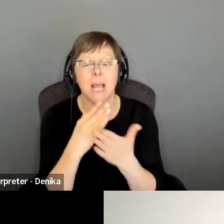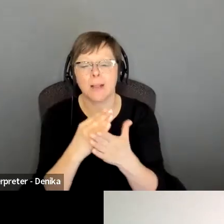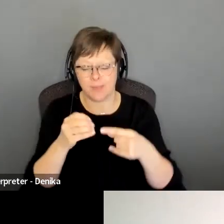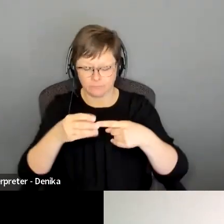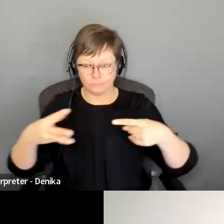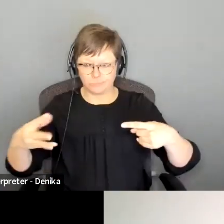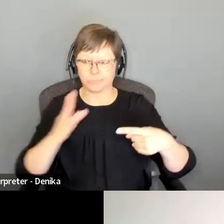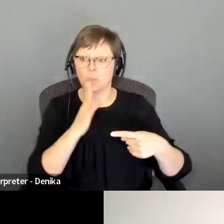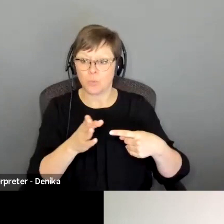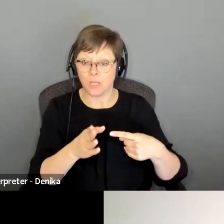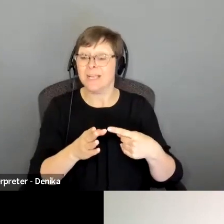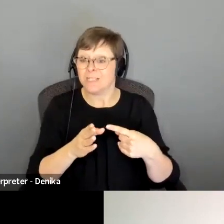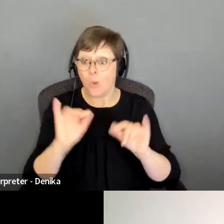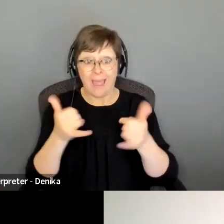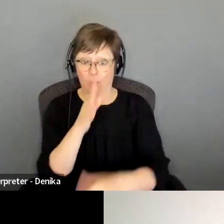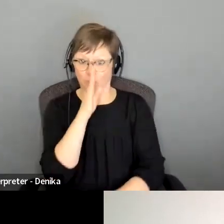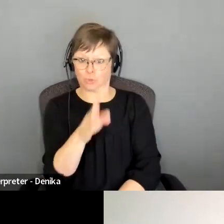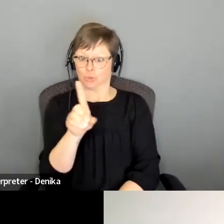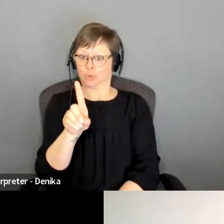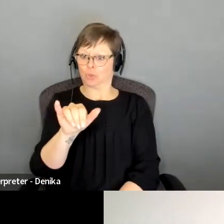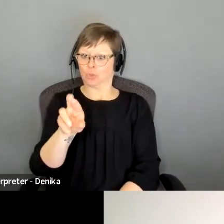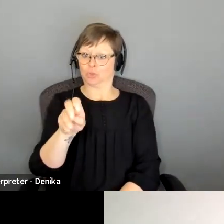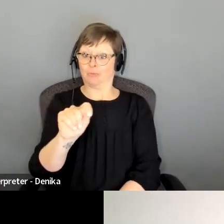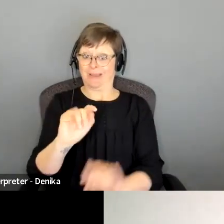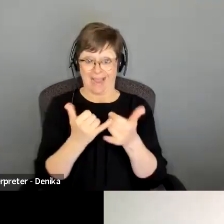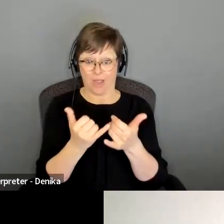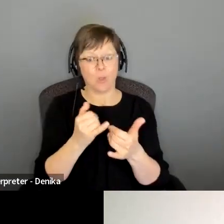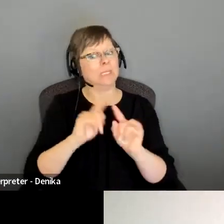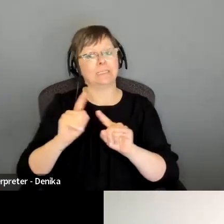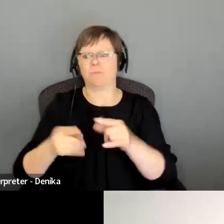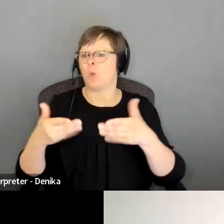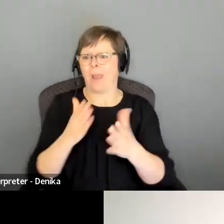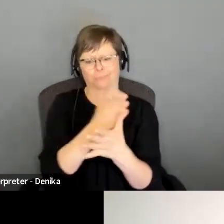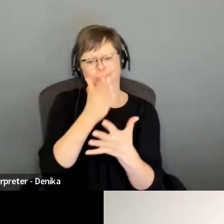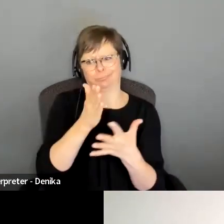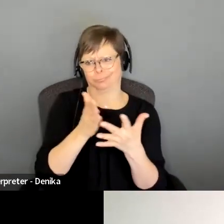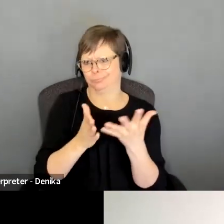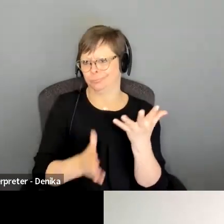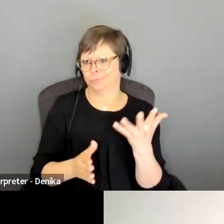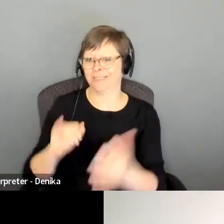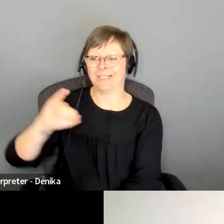different ways to be direct. And also, go for it. You Well, I was going to say, and that means we're